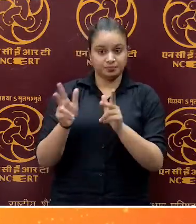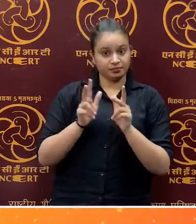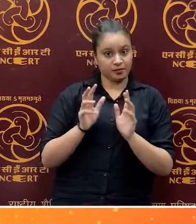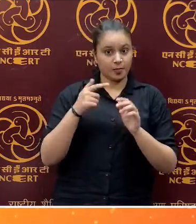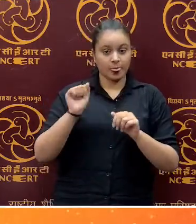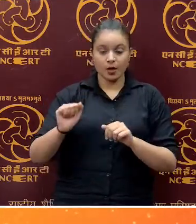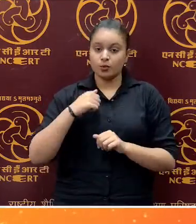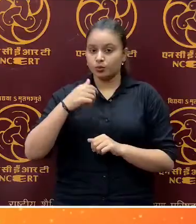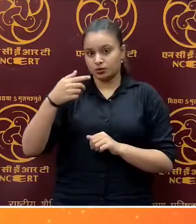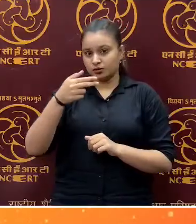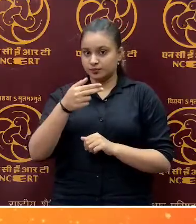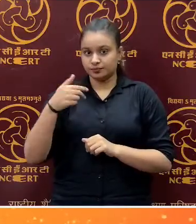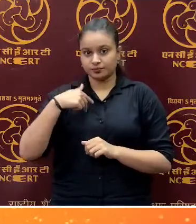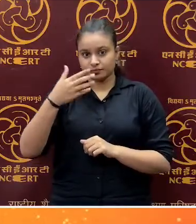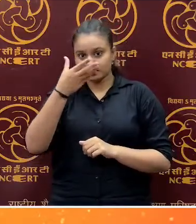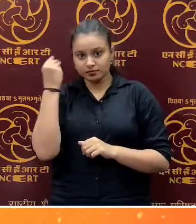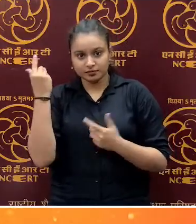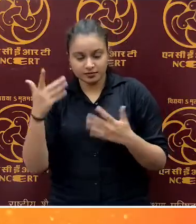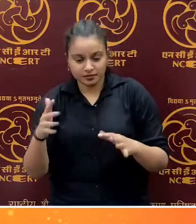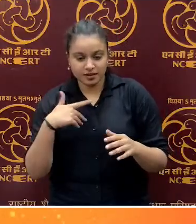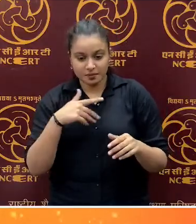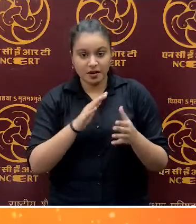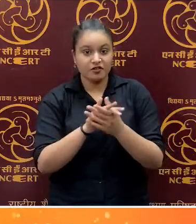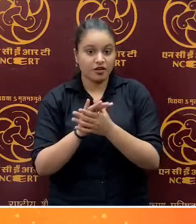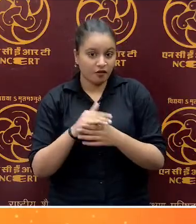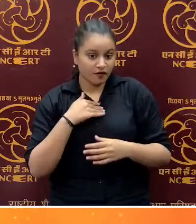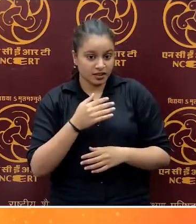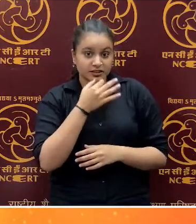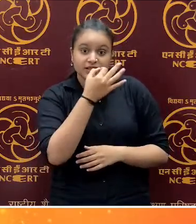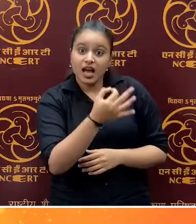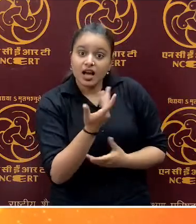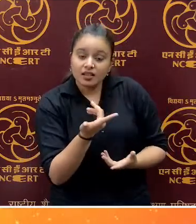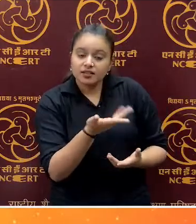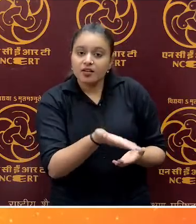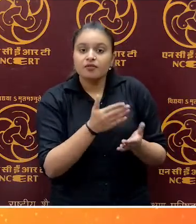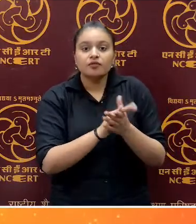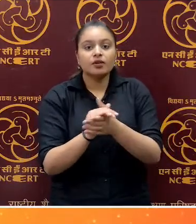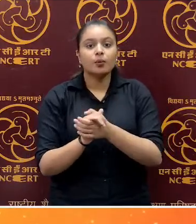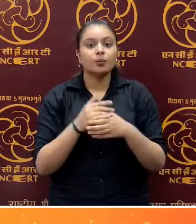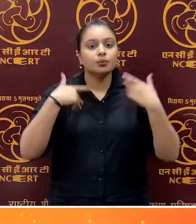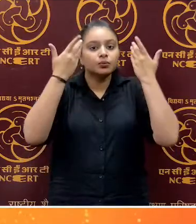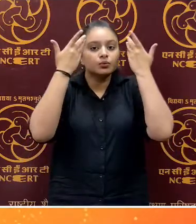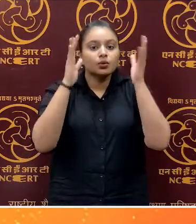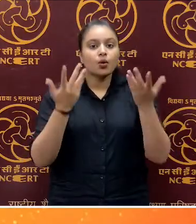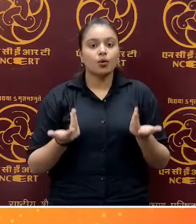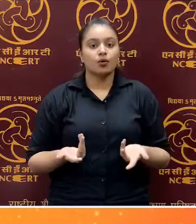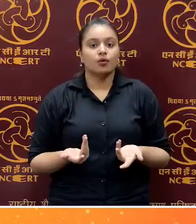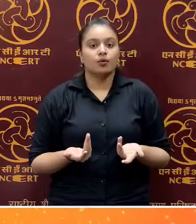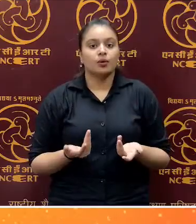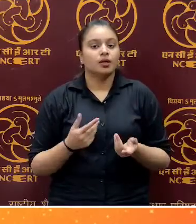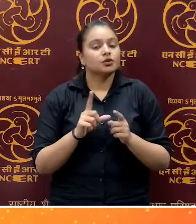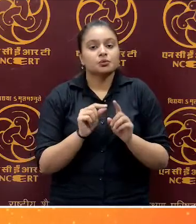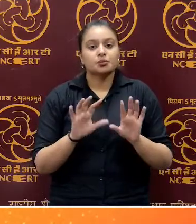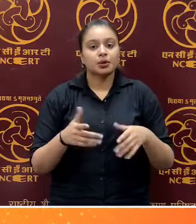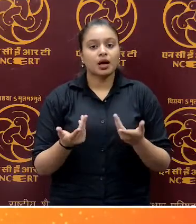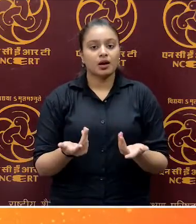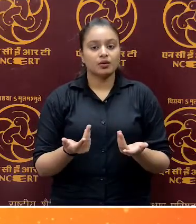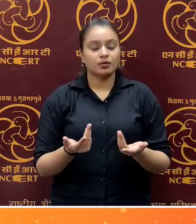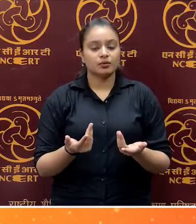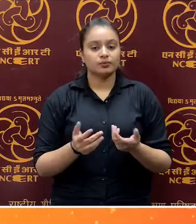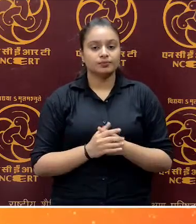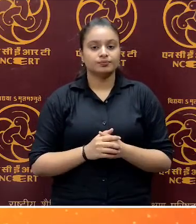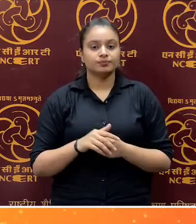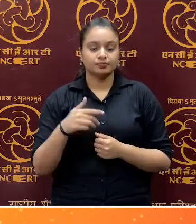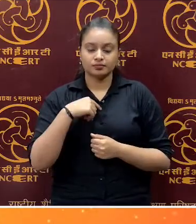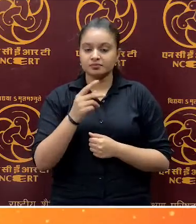will forget your name. I will ask my loved ones Yes, only. and Yes. here the friends of our fly, even they do not remember the name of the fly.